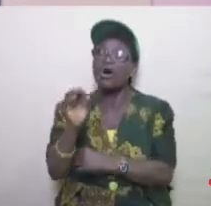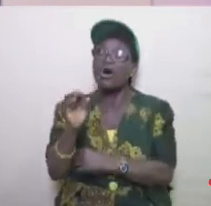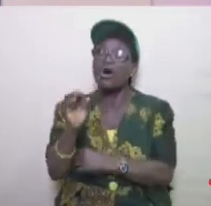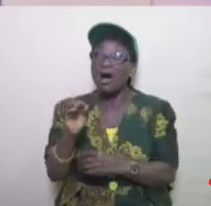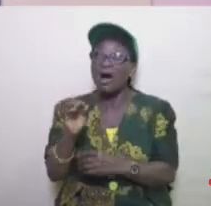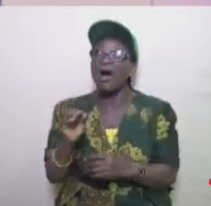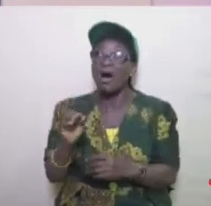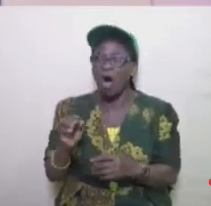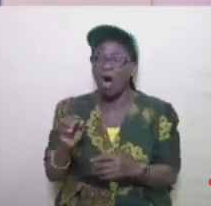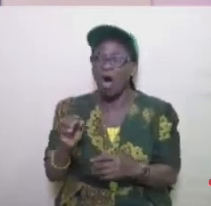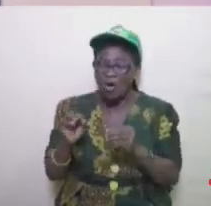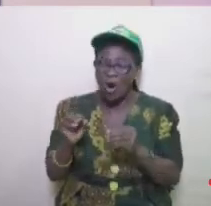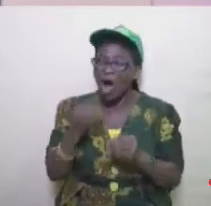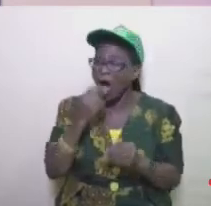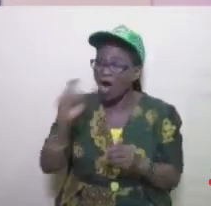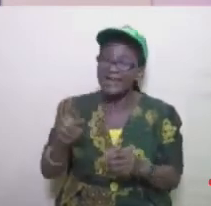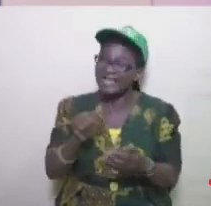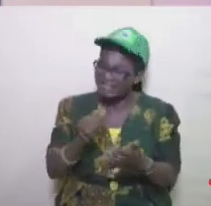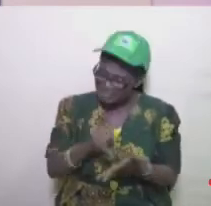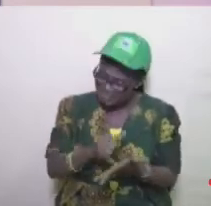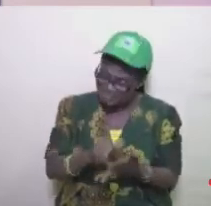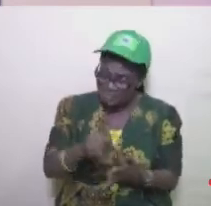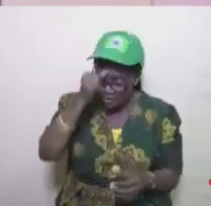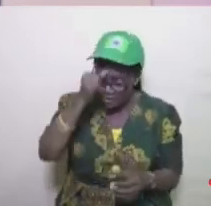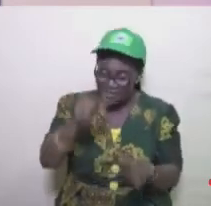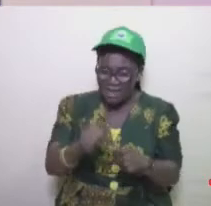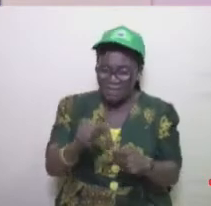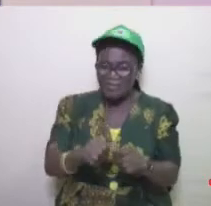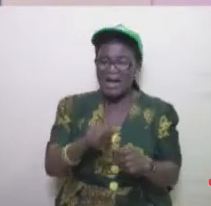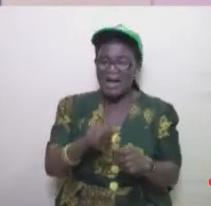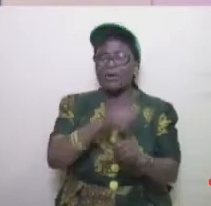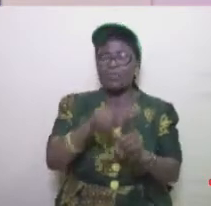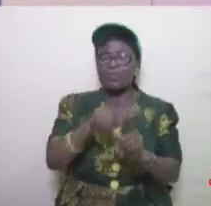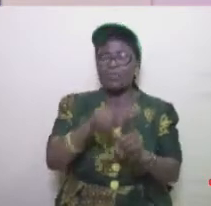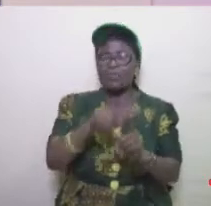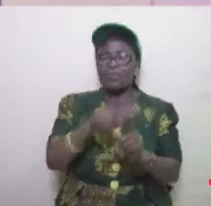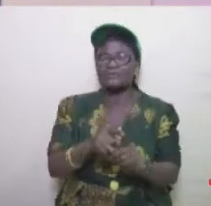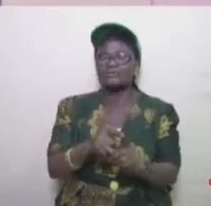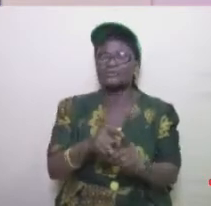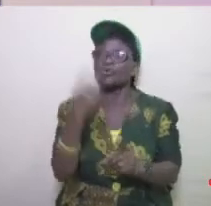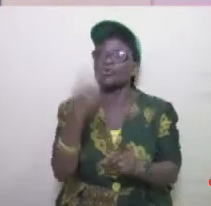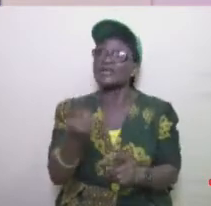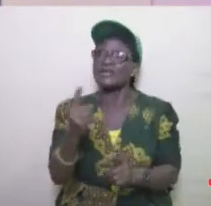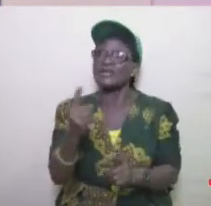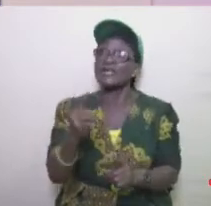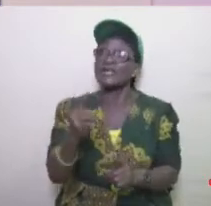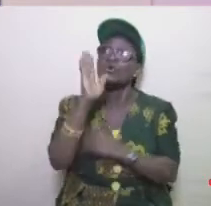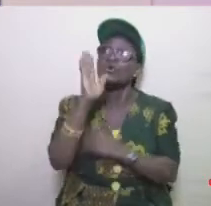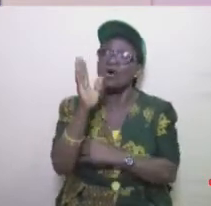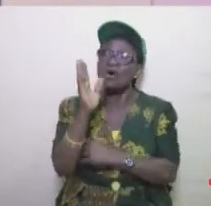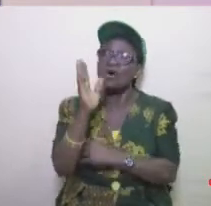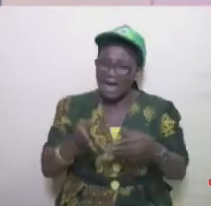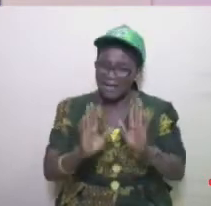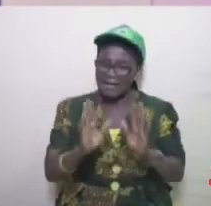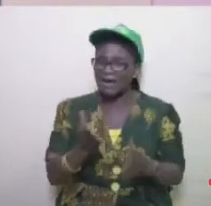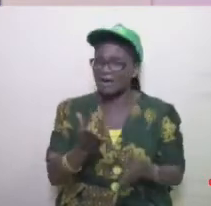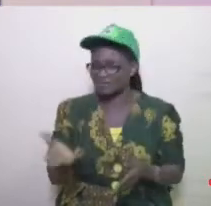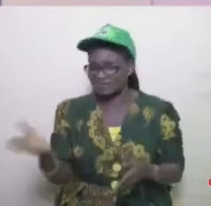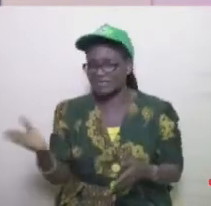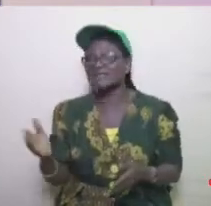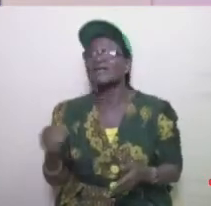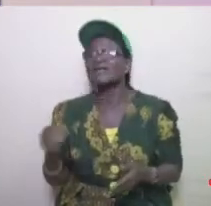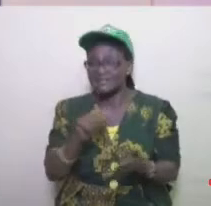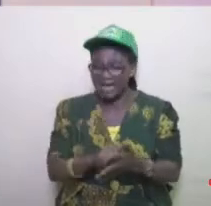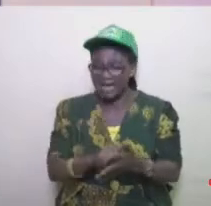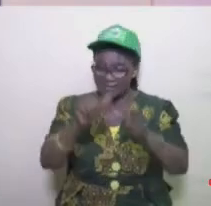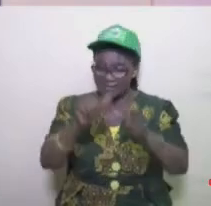Remember that only when God allows things that could happen. There are